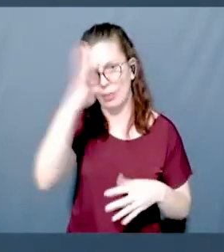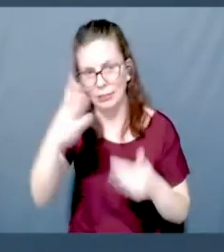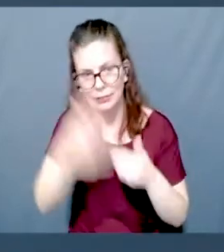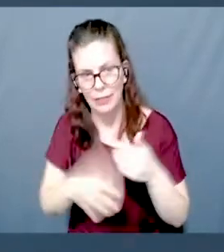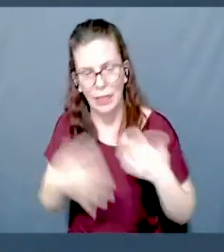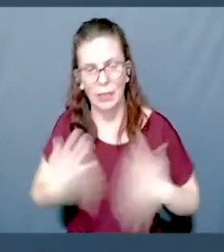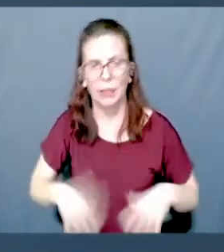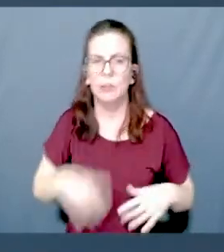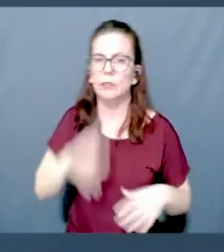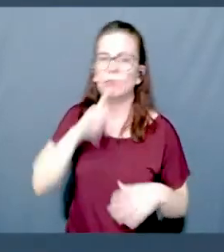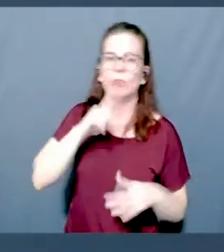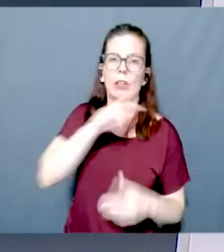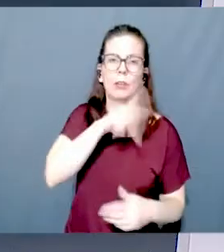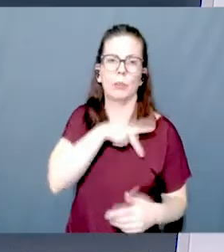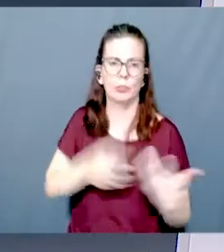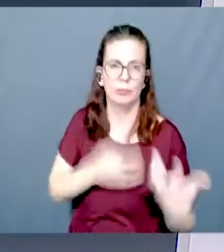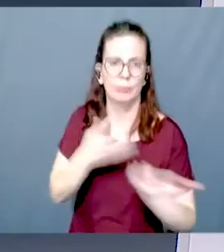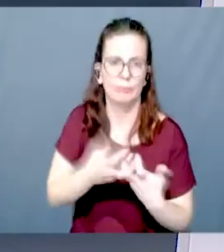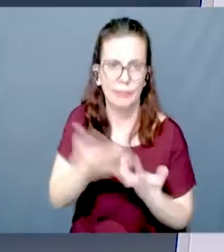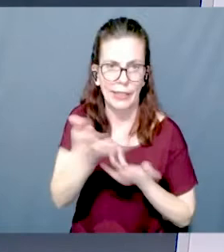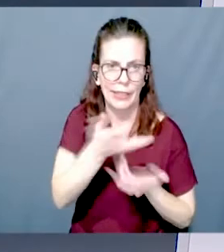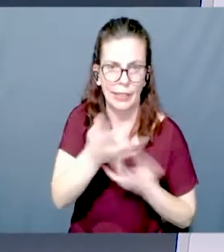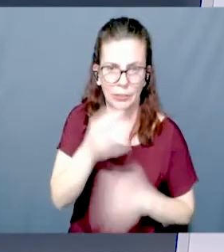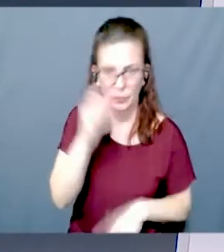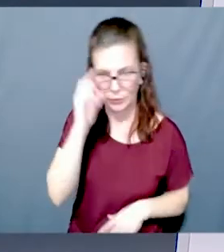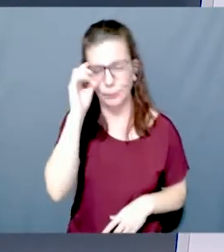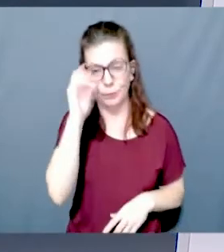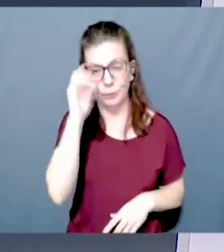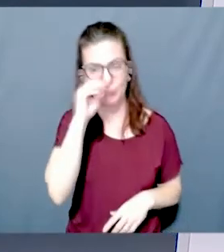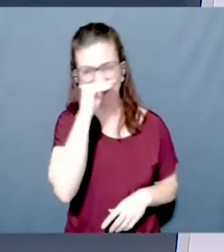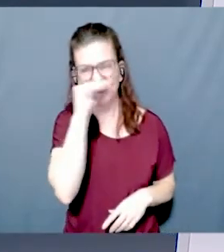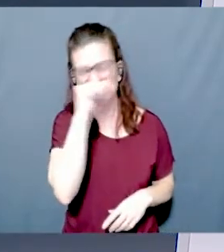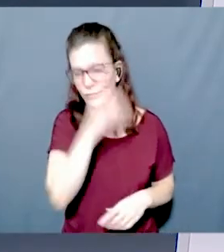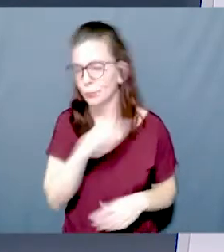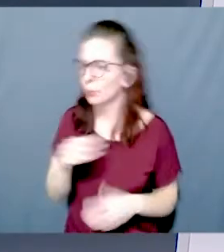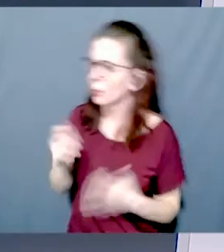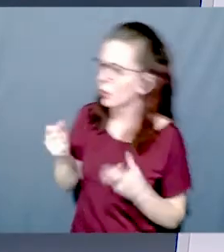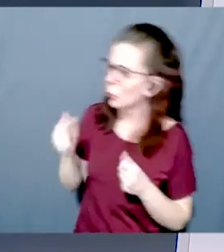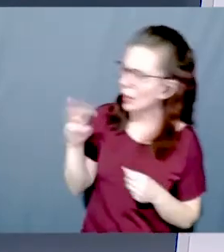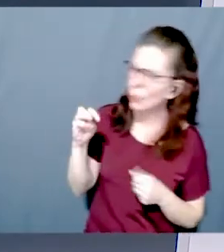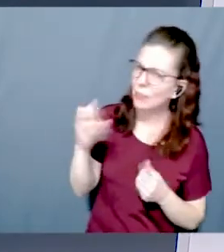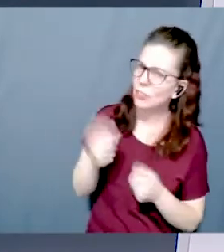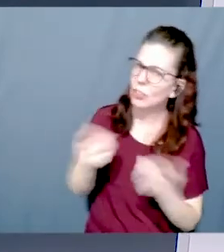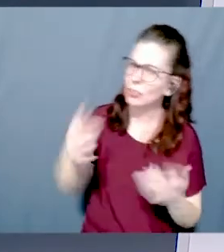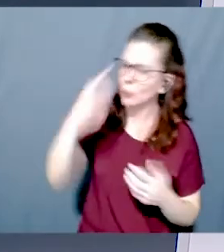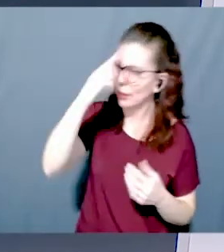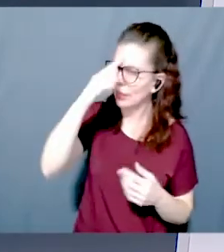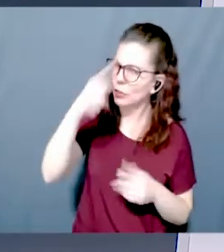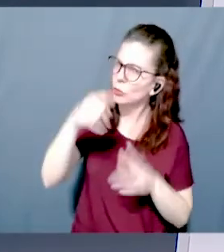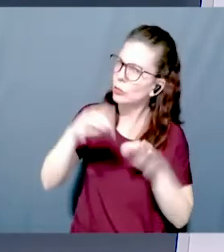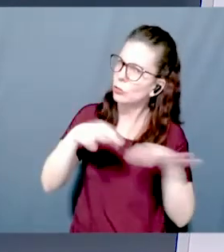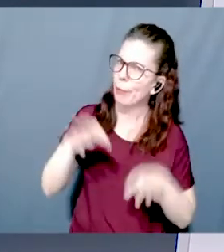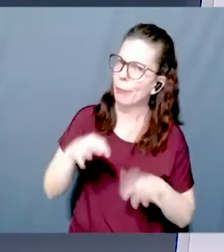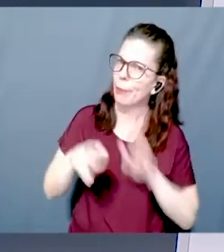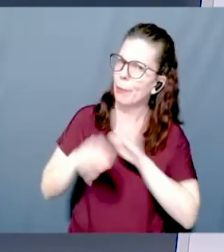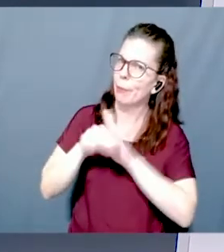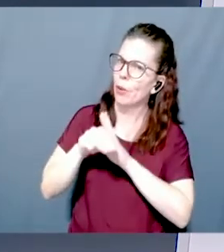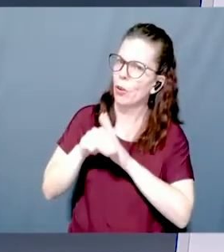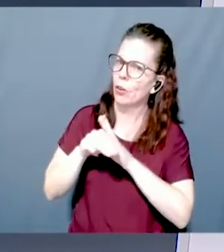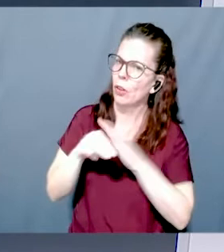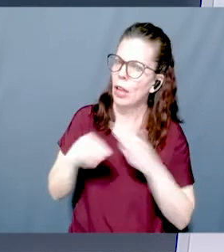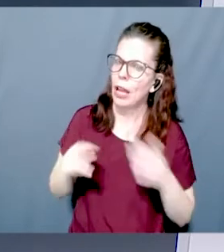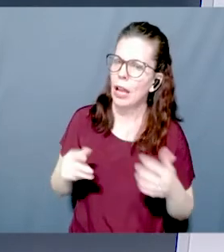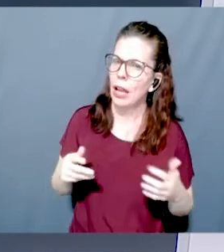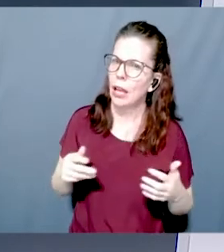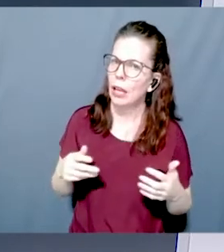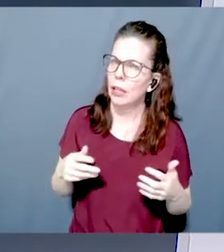personal and engaging. Yeah, now that's a lot to think about, you know, because you're describing a model that is totally alien to me,